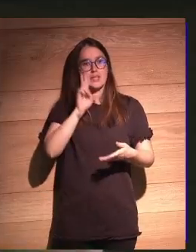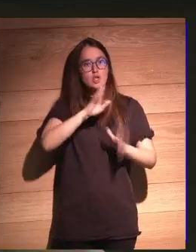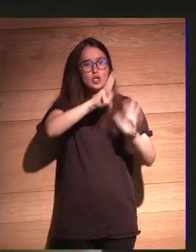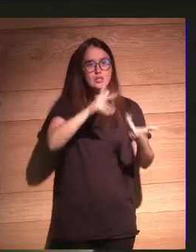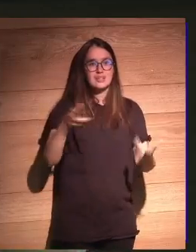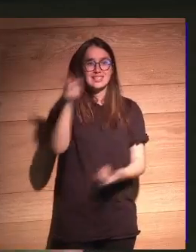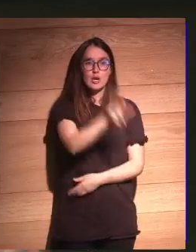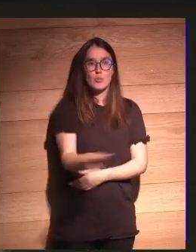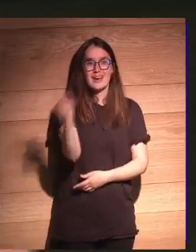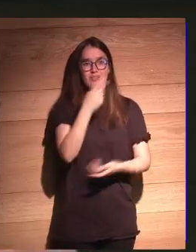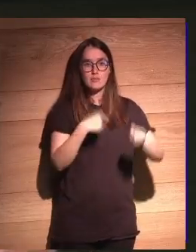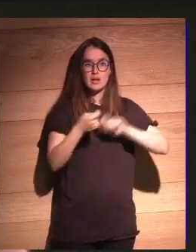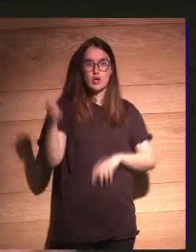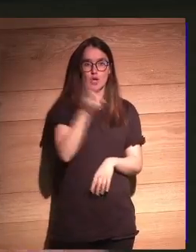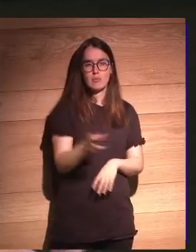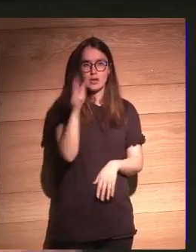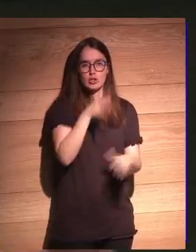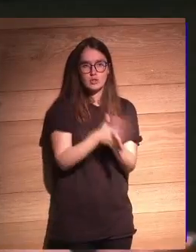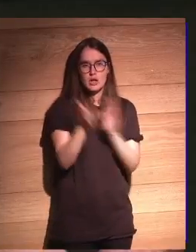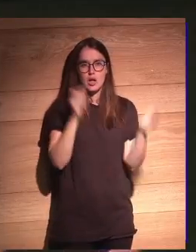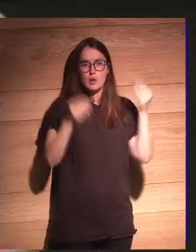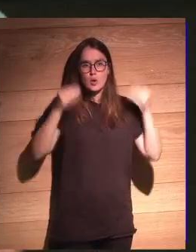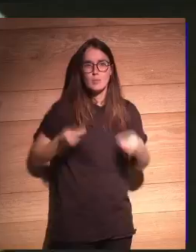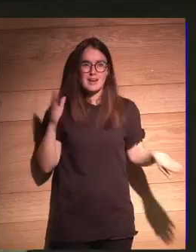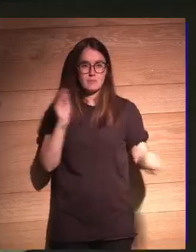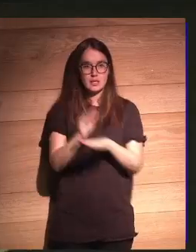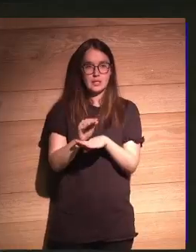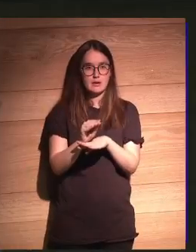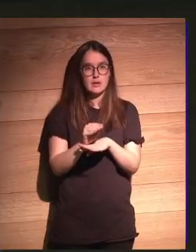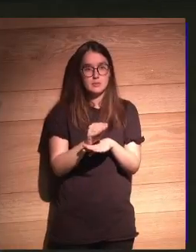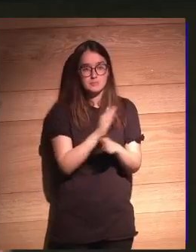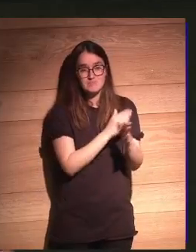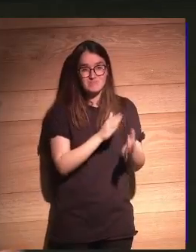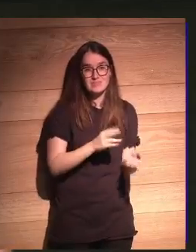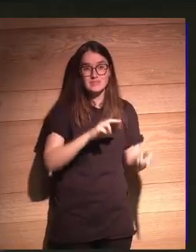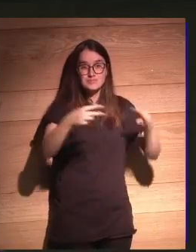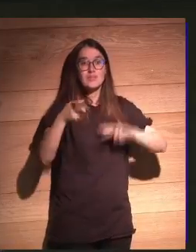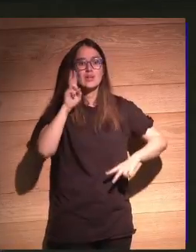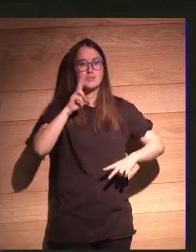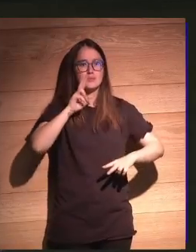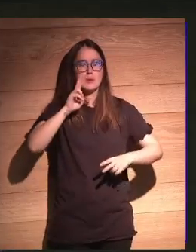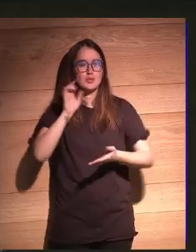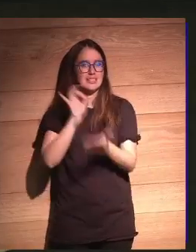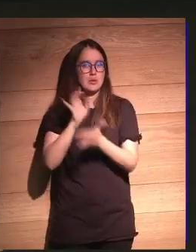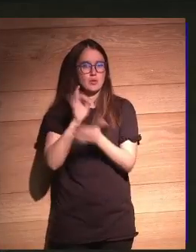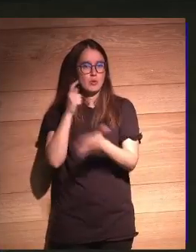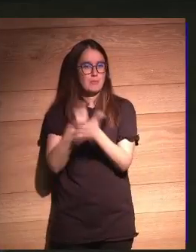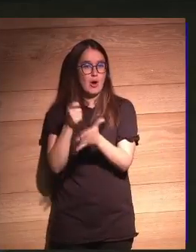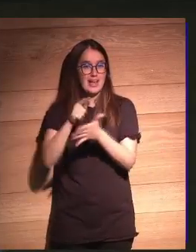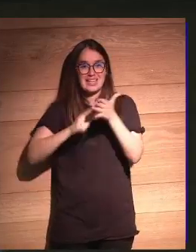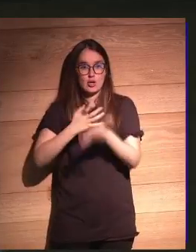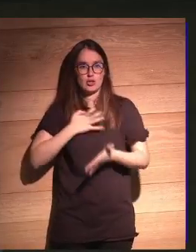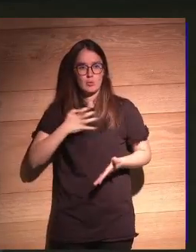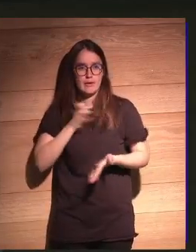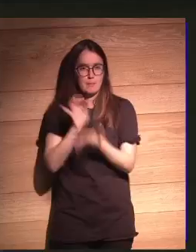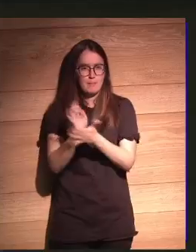seen news that the market is being recovered? It's a very good moment to invest. But on the other side, we see that